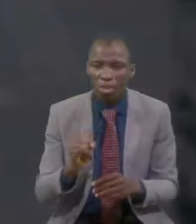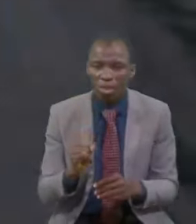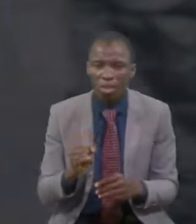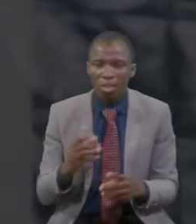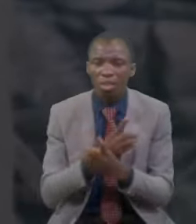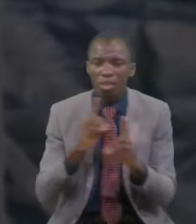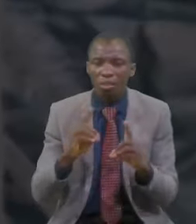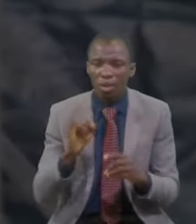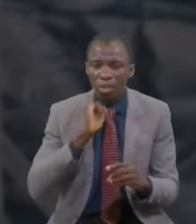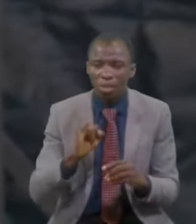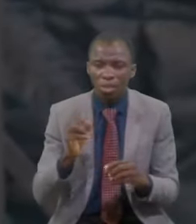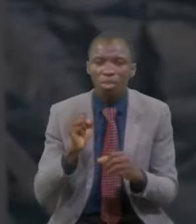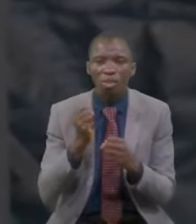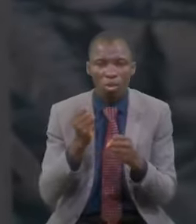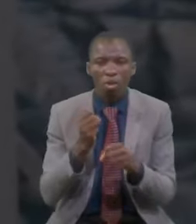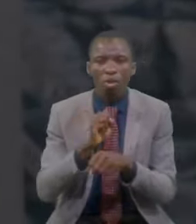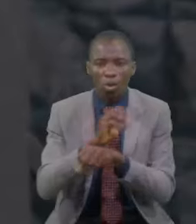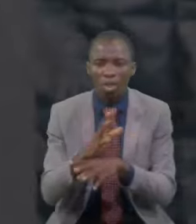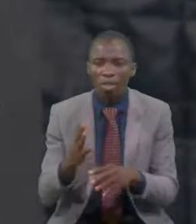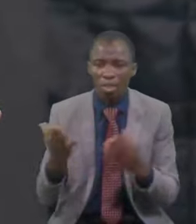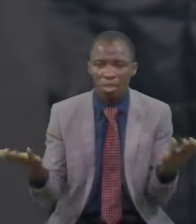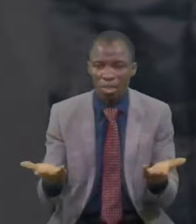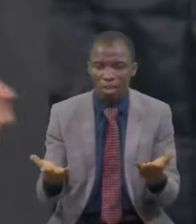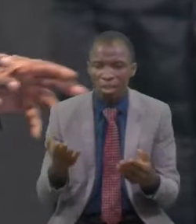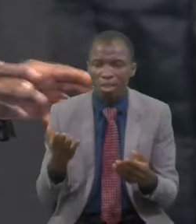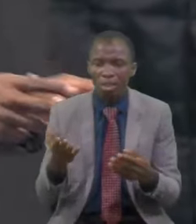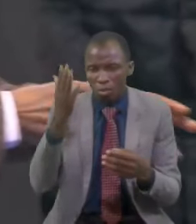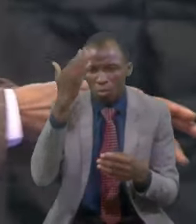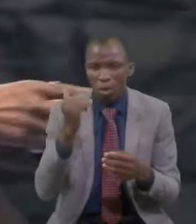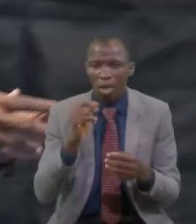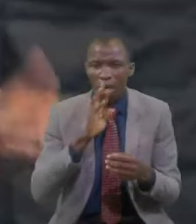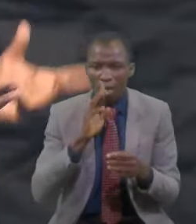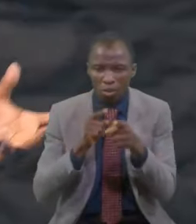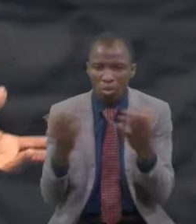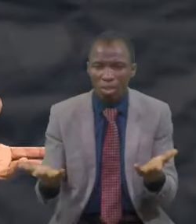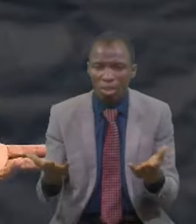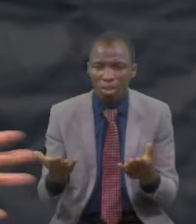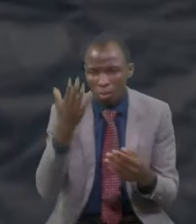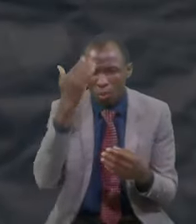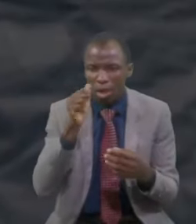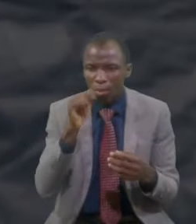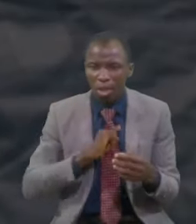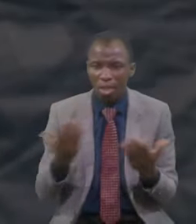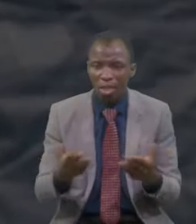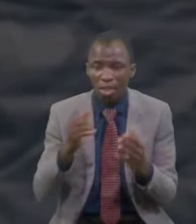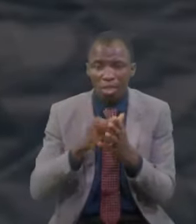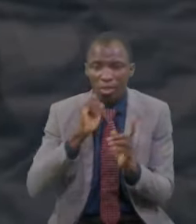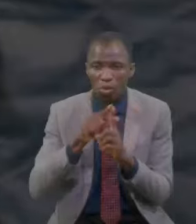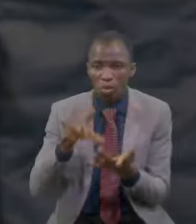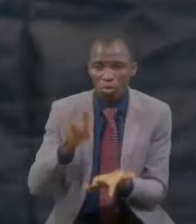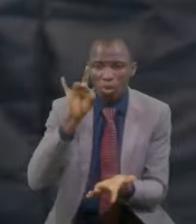already available. Why am I here? Why are you here? Is to pick up that